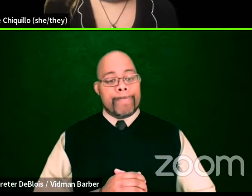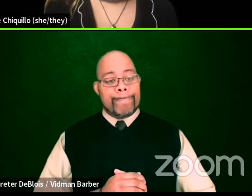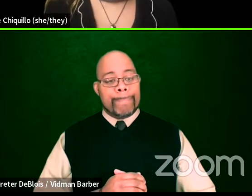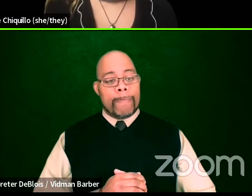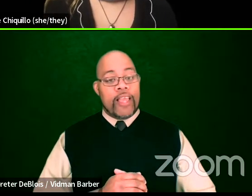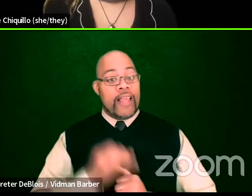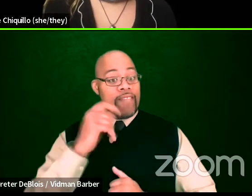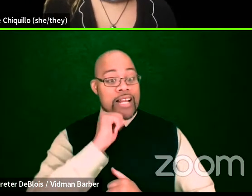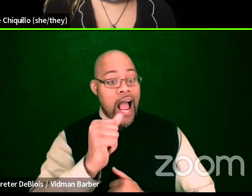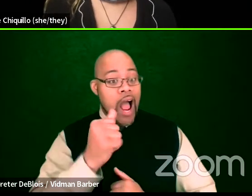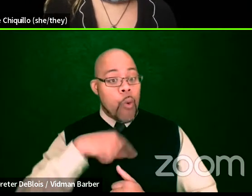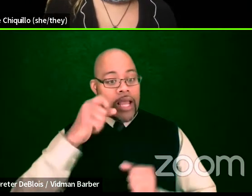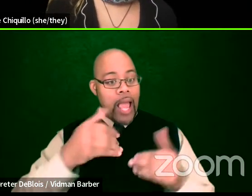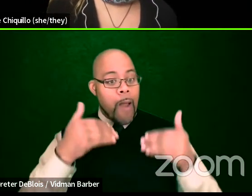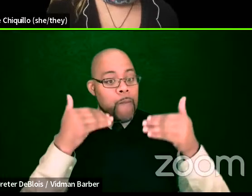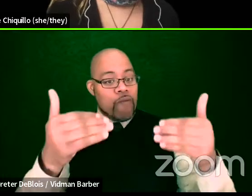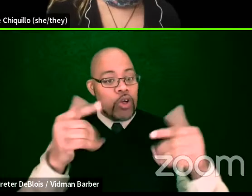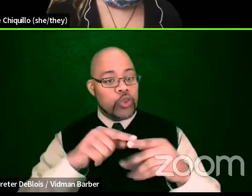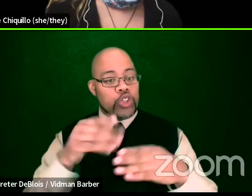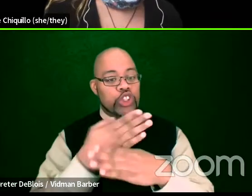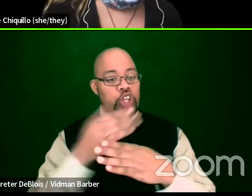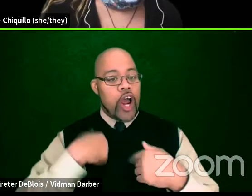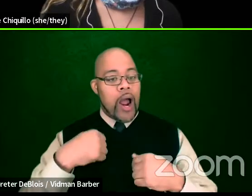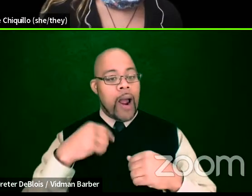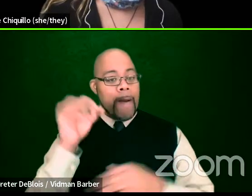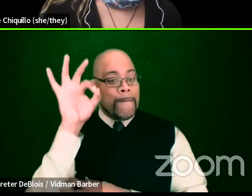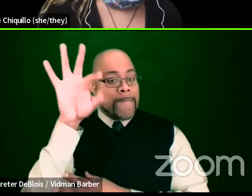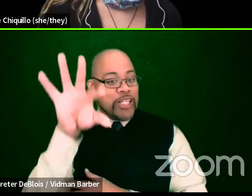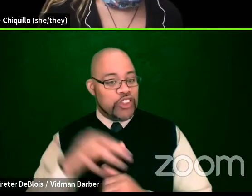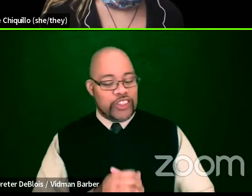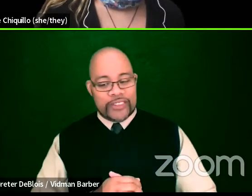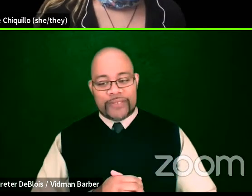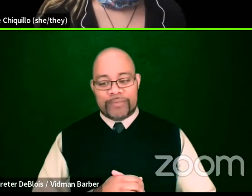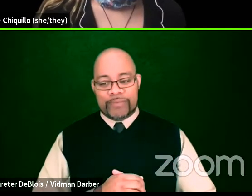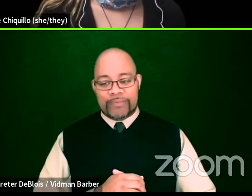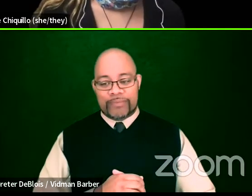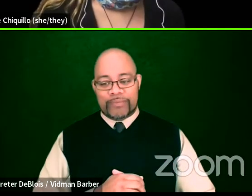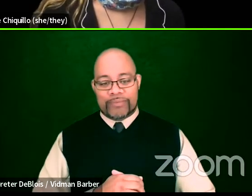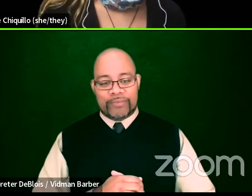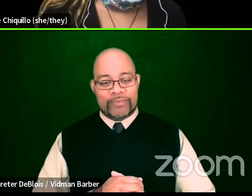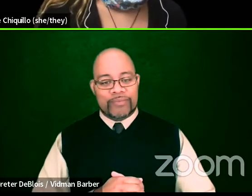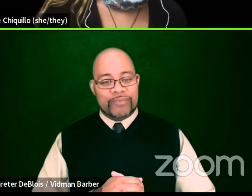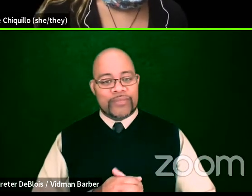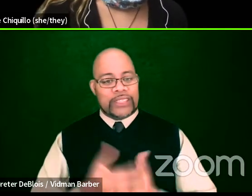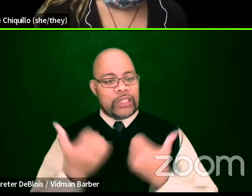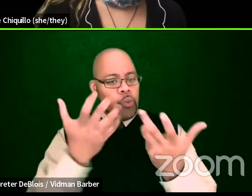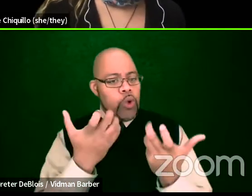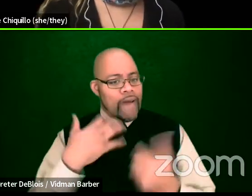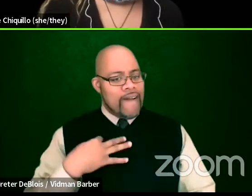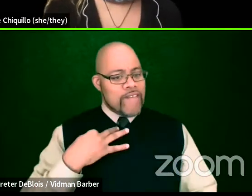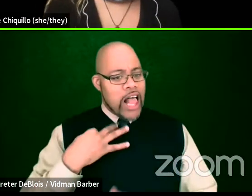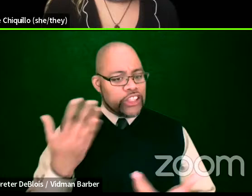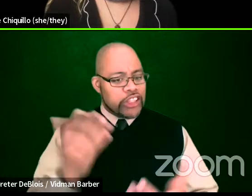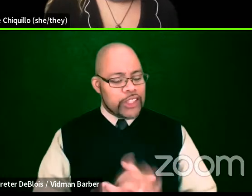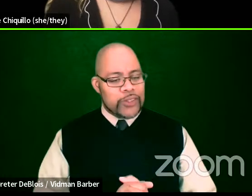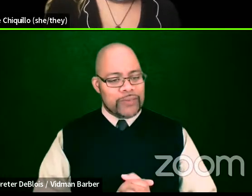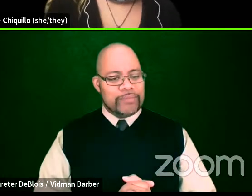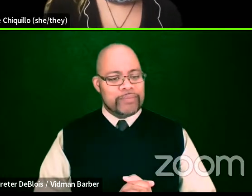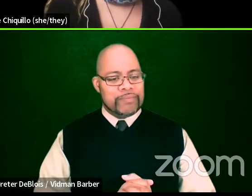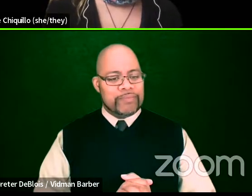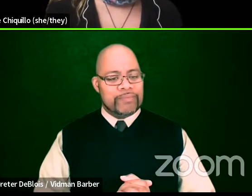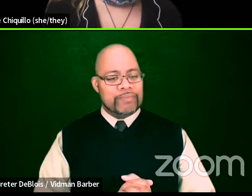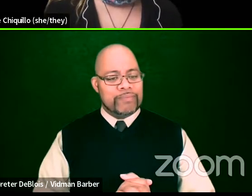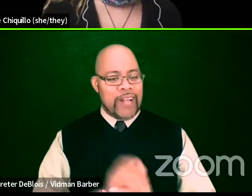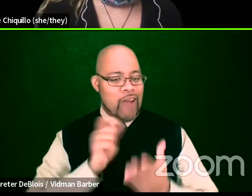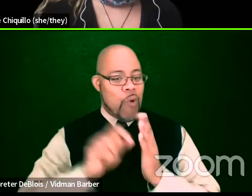if not, we can move on to sharing our pitches. If anybody wants to volunteer, I wrote a